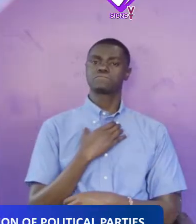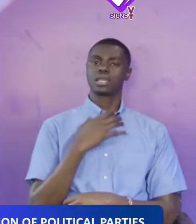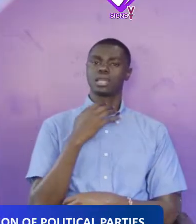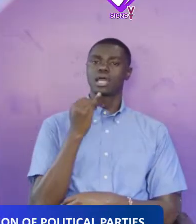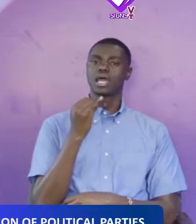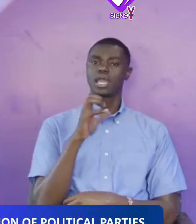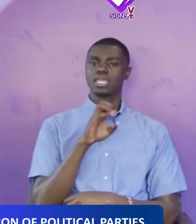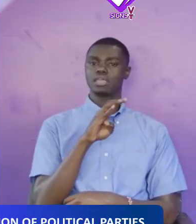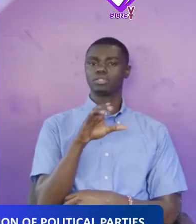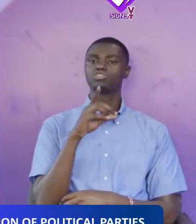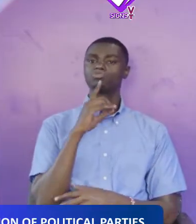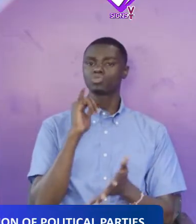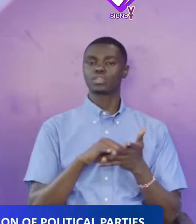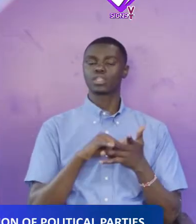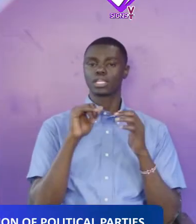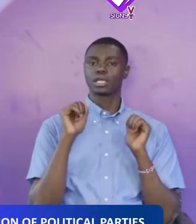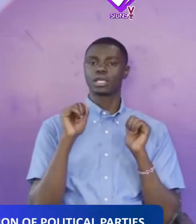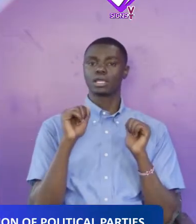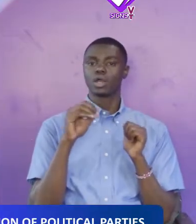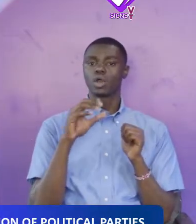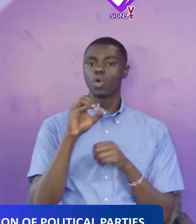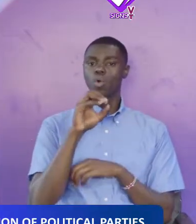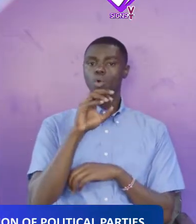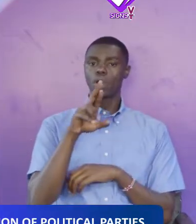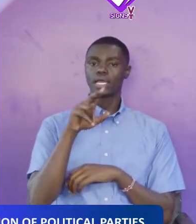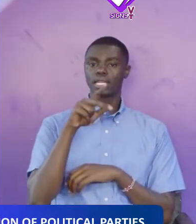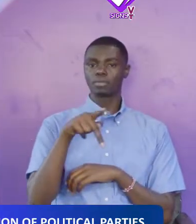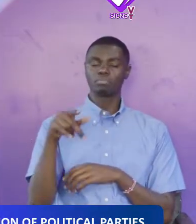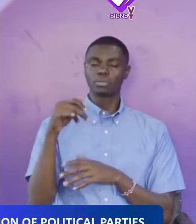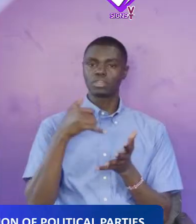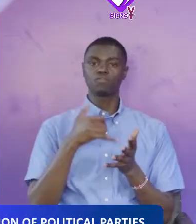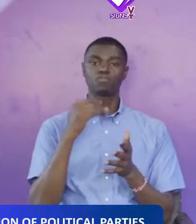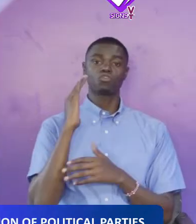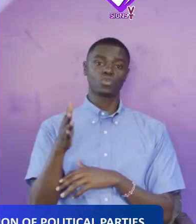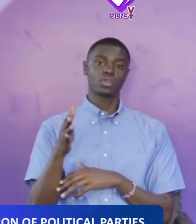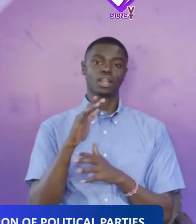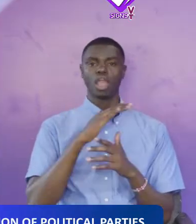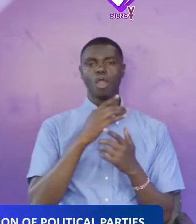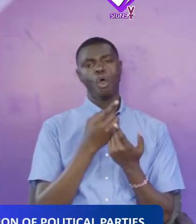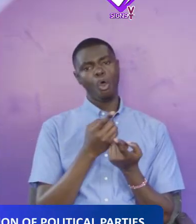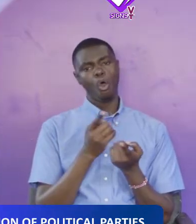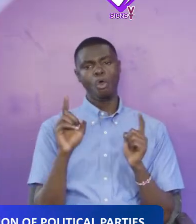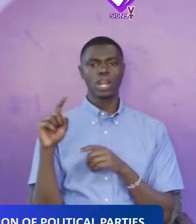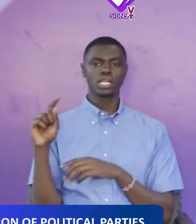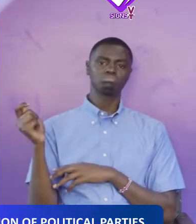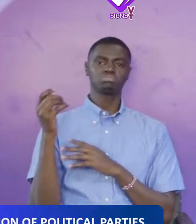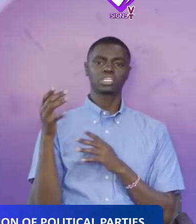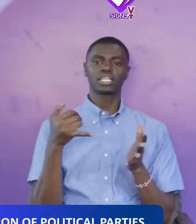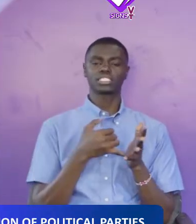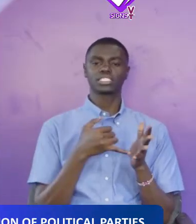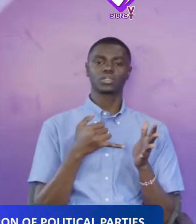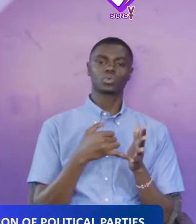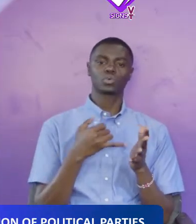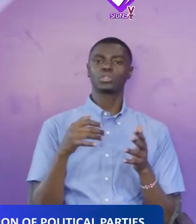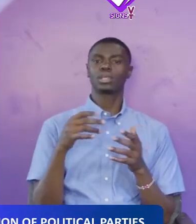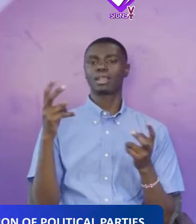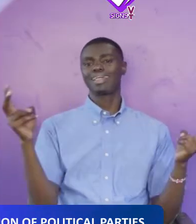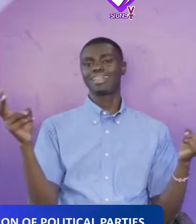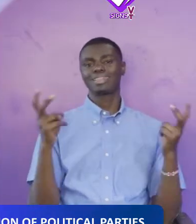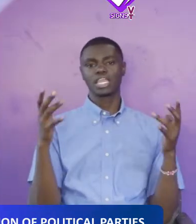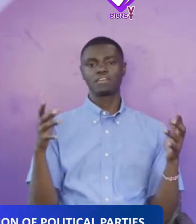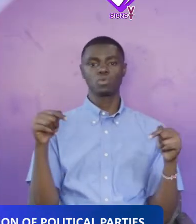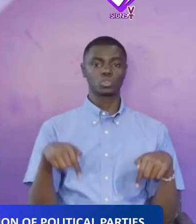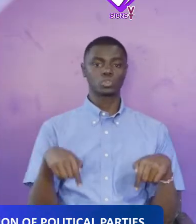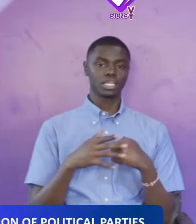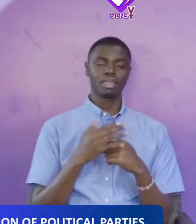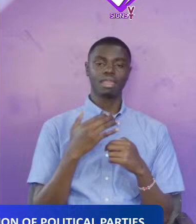so that you can be able to, of course, our people will also be involved, because all of us, all Kenyans, including the viewers of today,